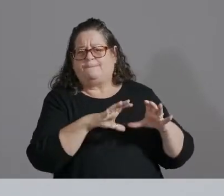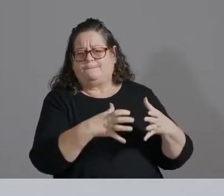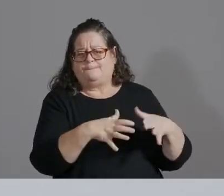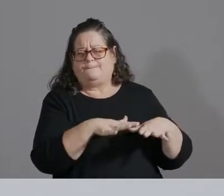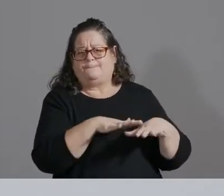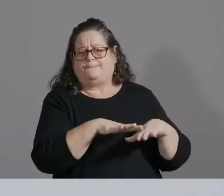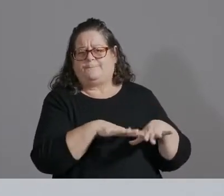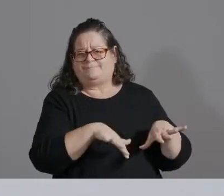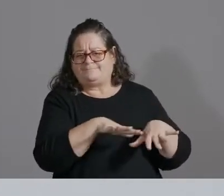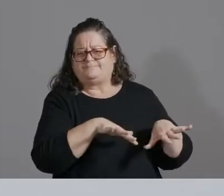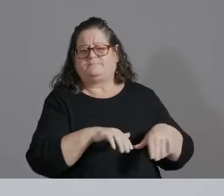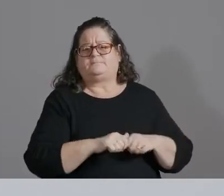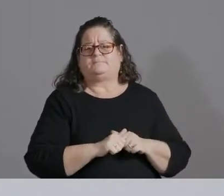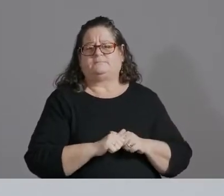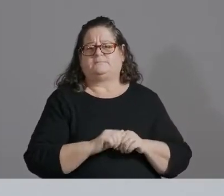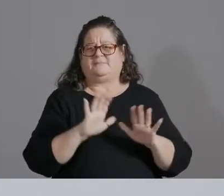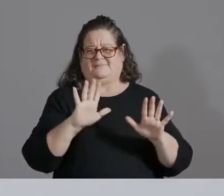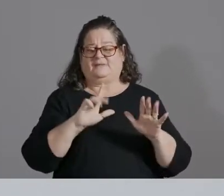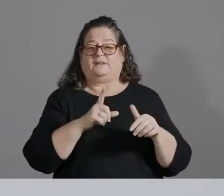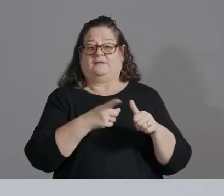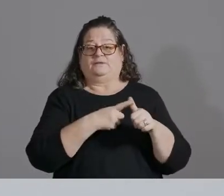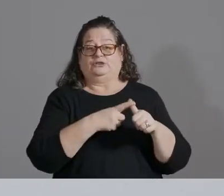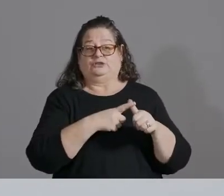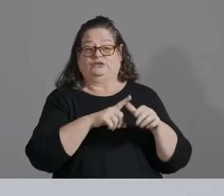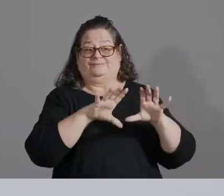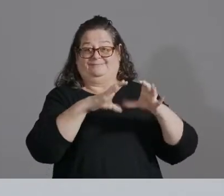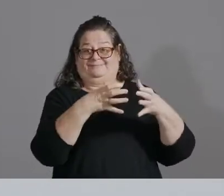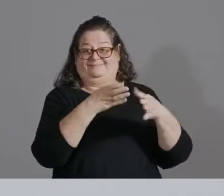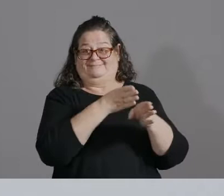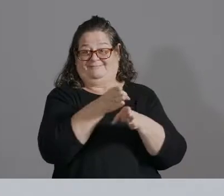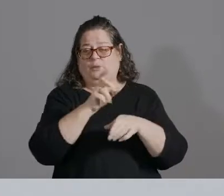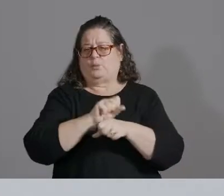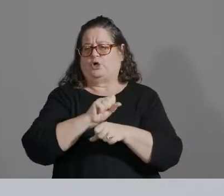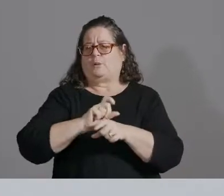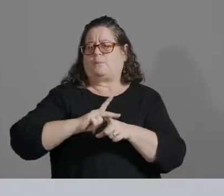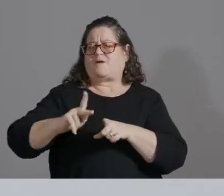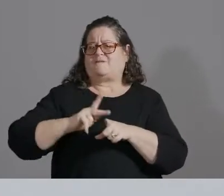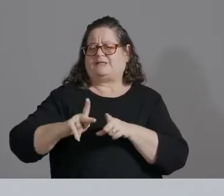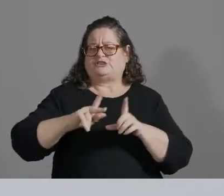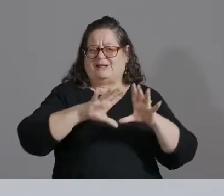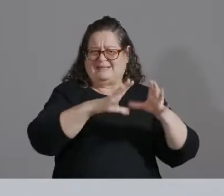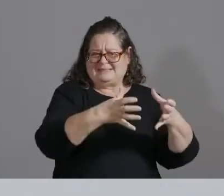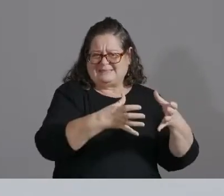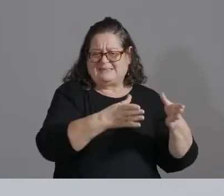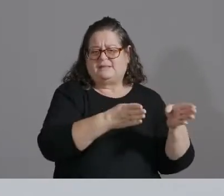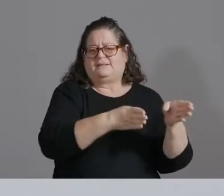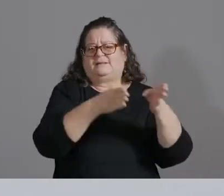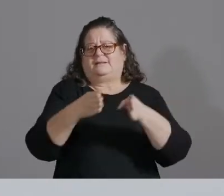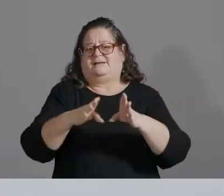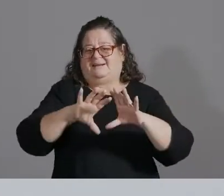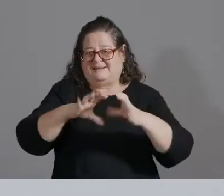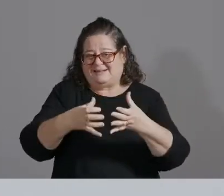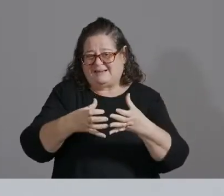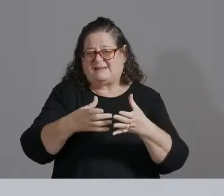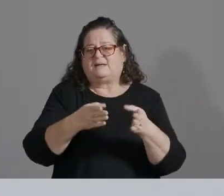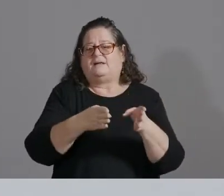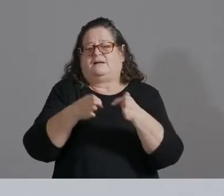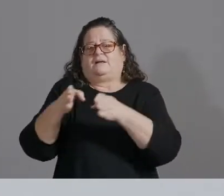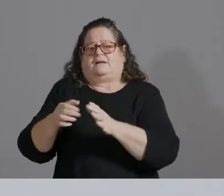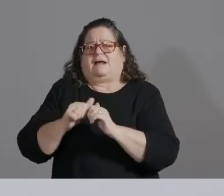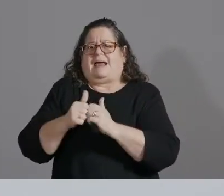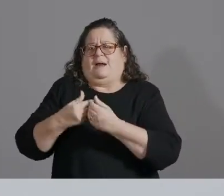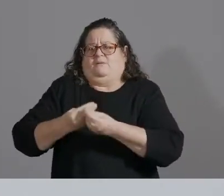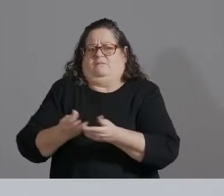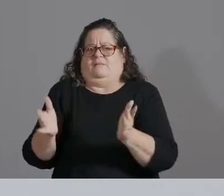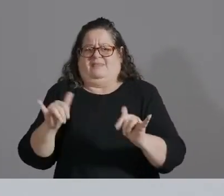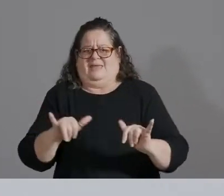professional-based phases, we will be expanding the reach and where we are providing vaccine. And so what we are